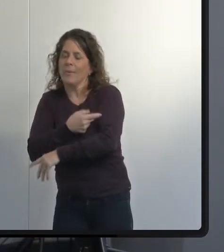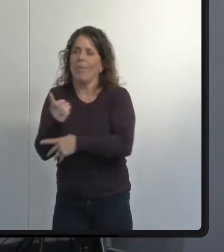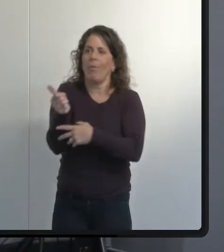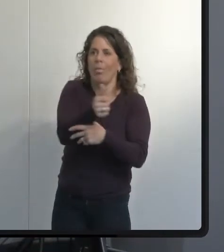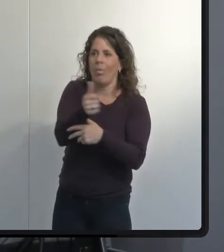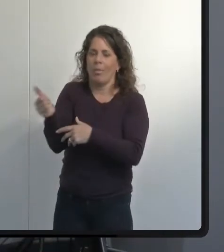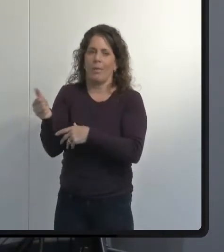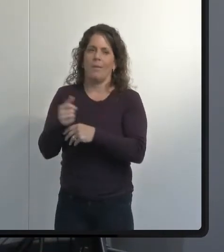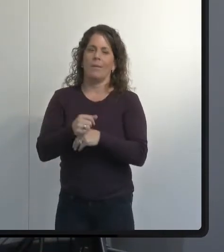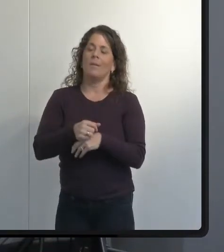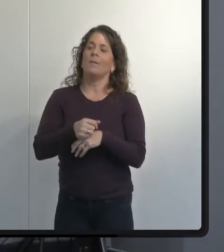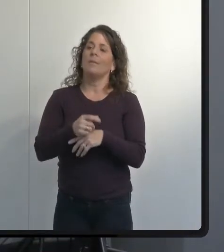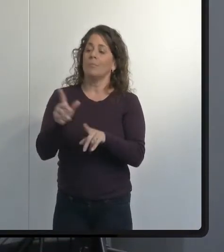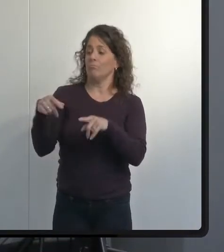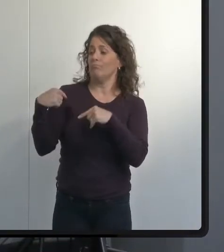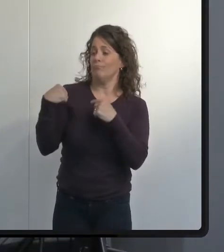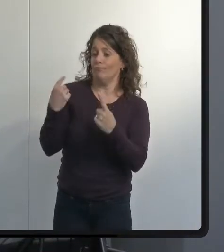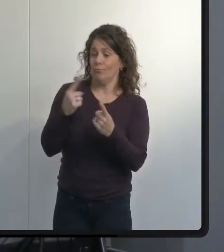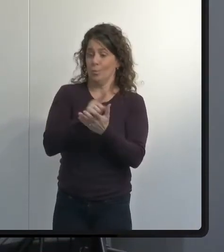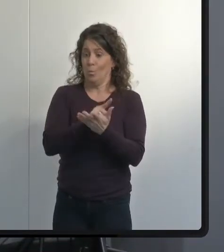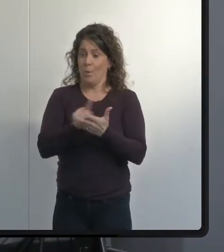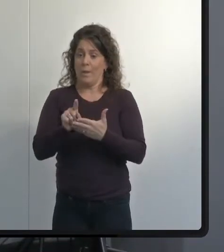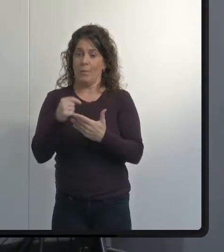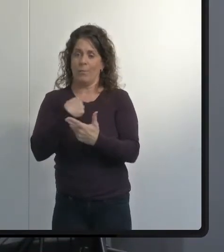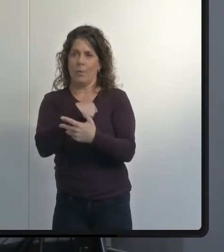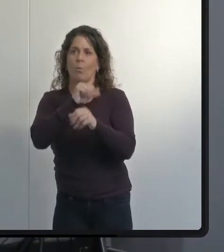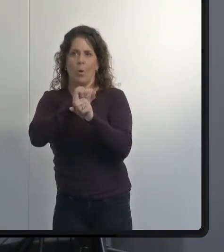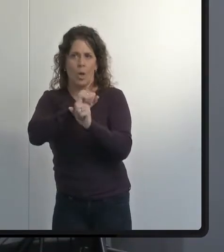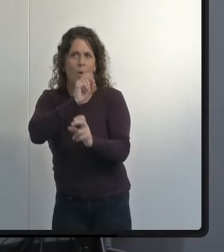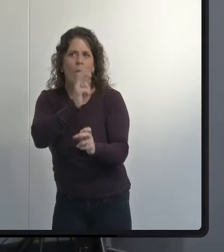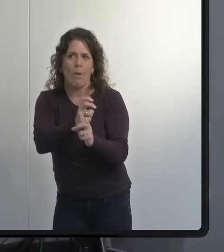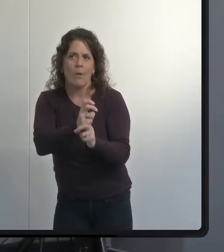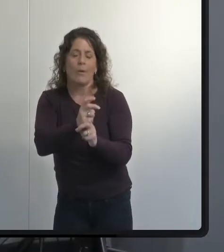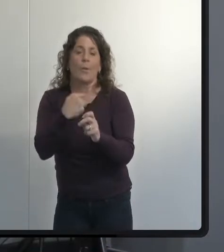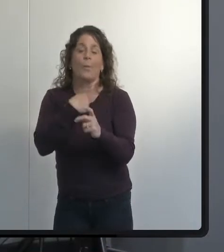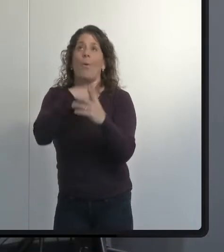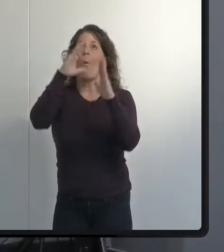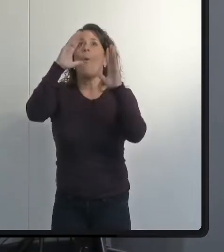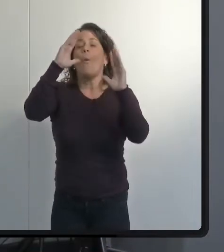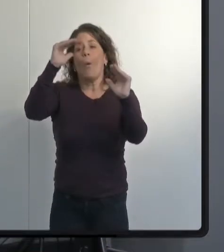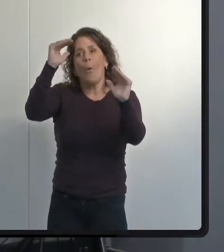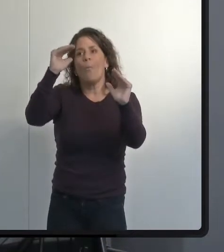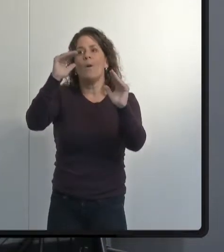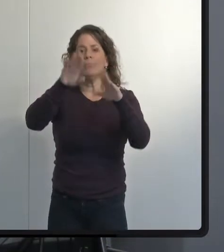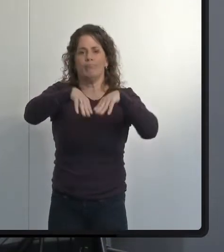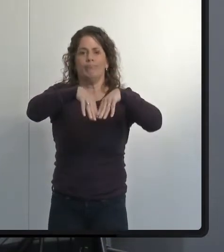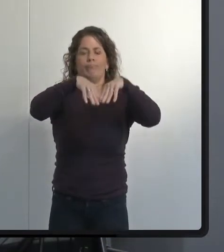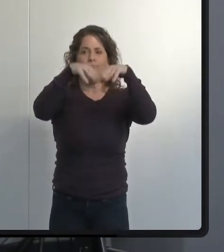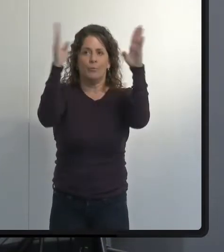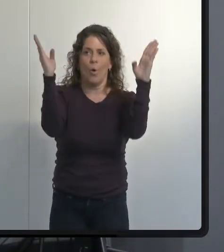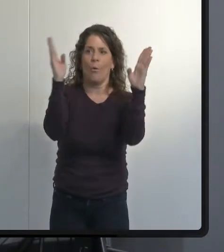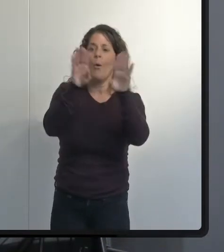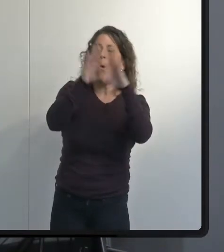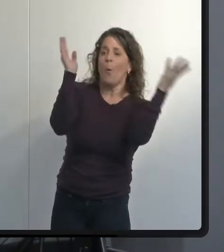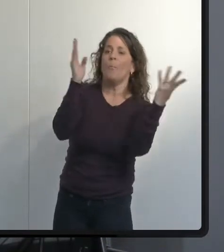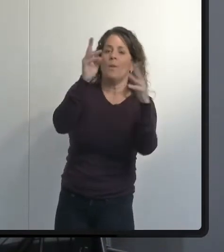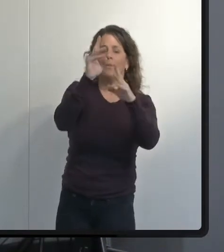movement over the past week on this project, and we hope that the Bureau of Prisons will be in a position to have the facility stood up in the immediate